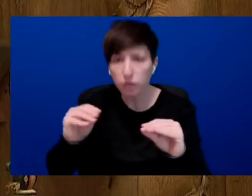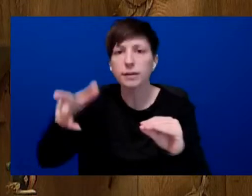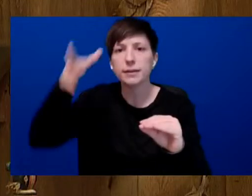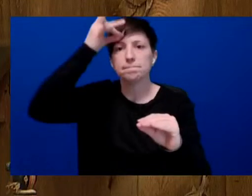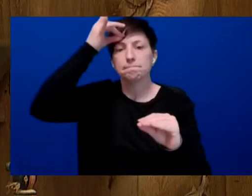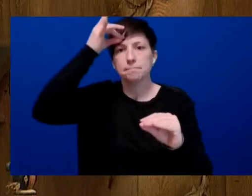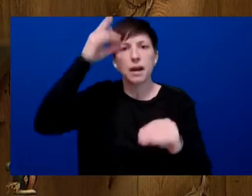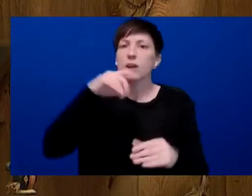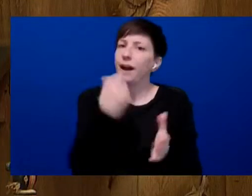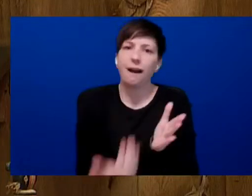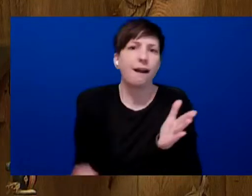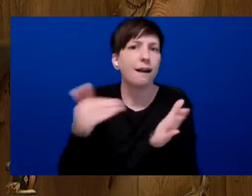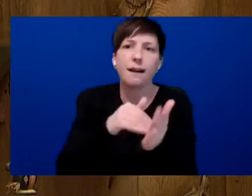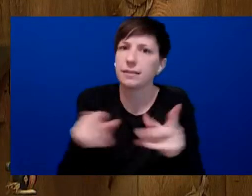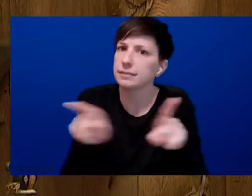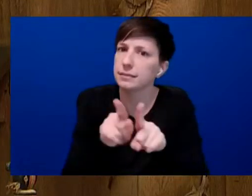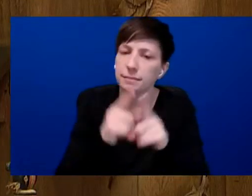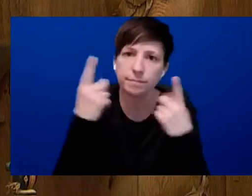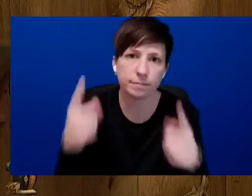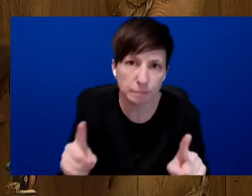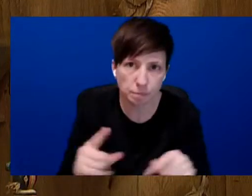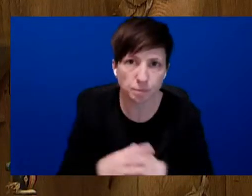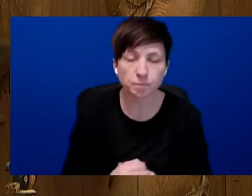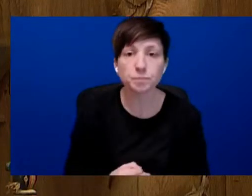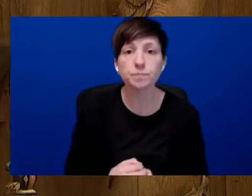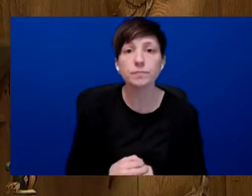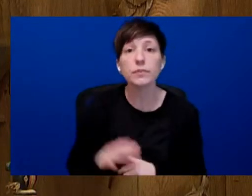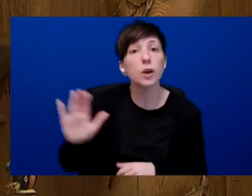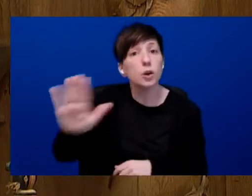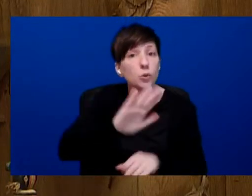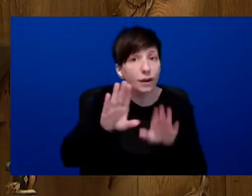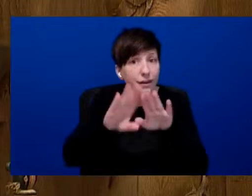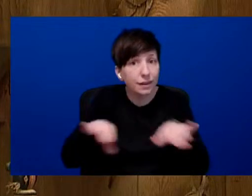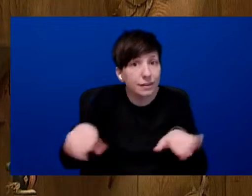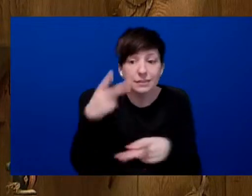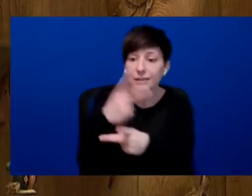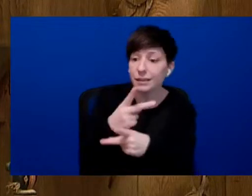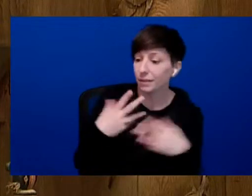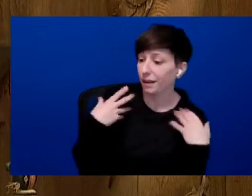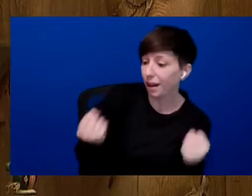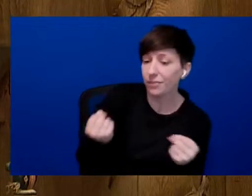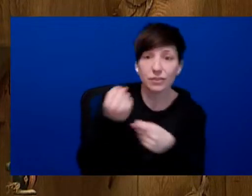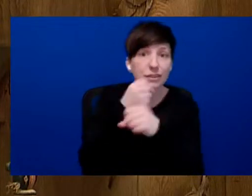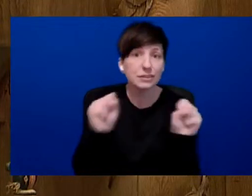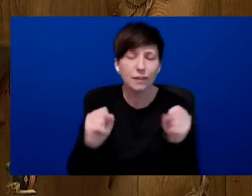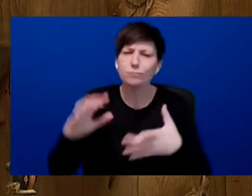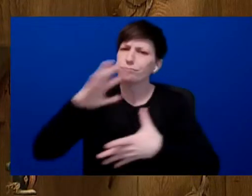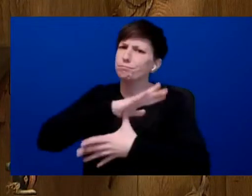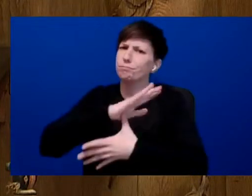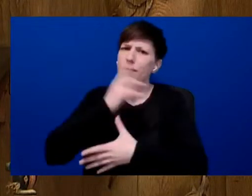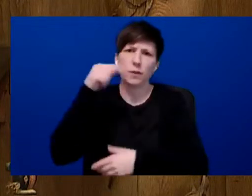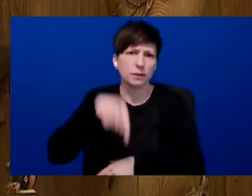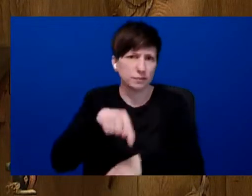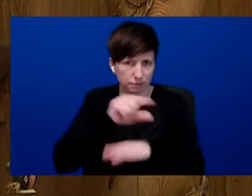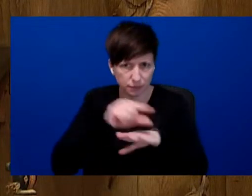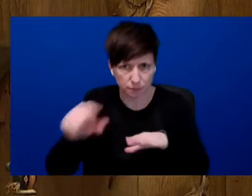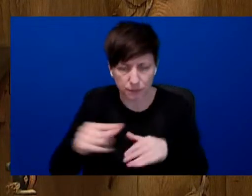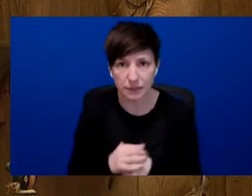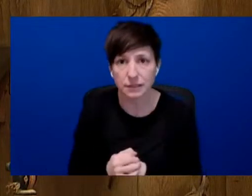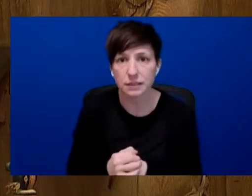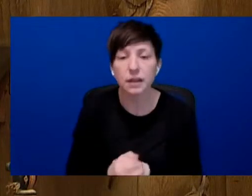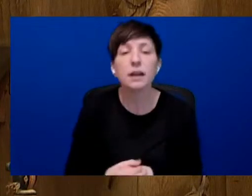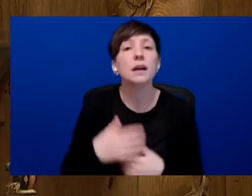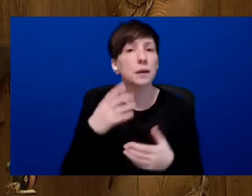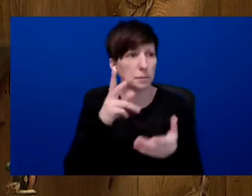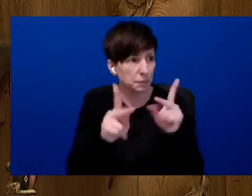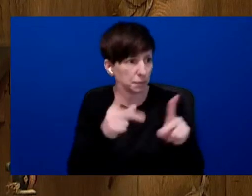healthy is another top priority for your government. While a small minority of people in our province claim that teachers and school librarians are a danger